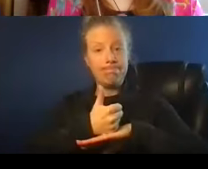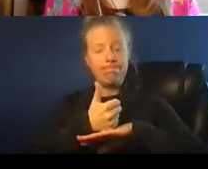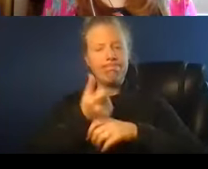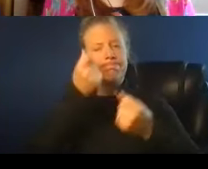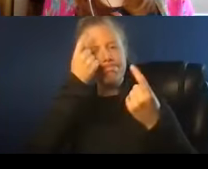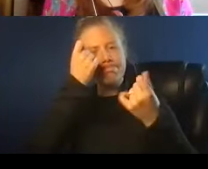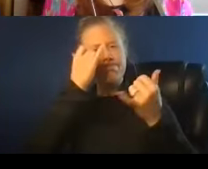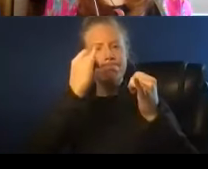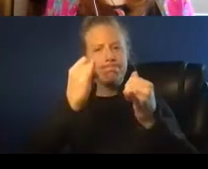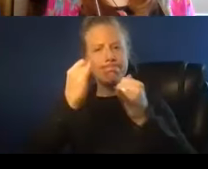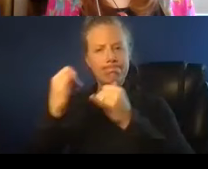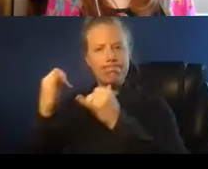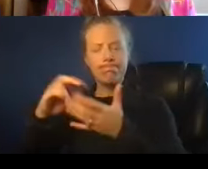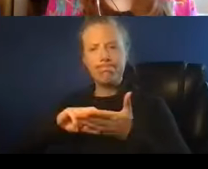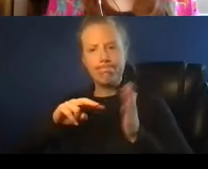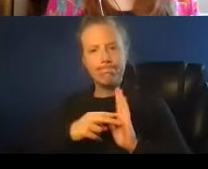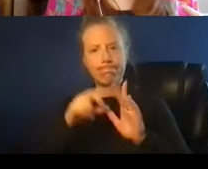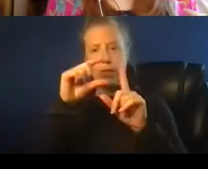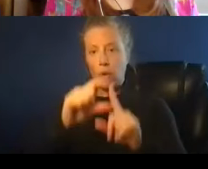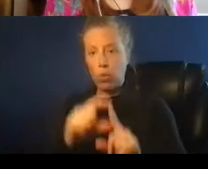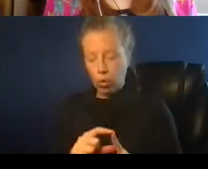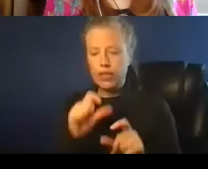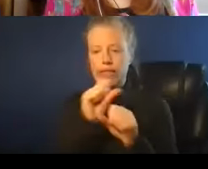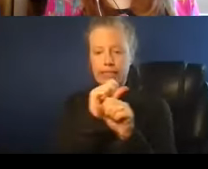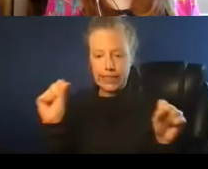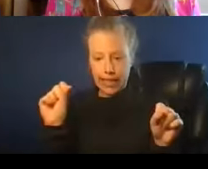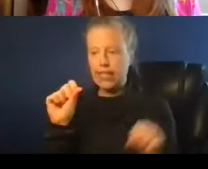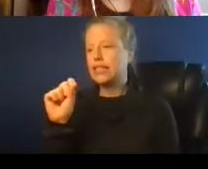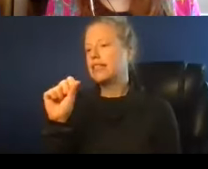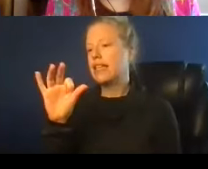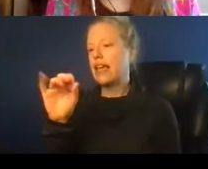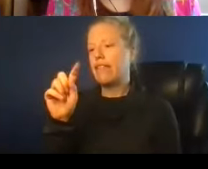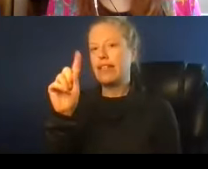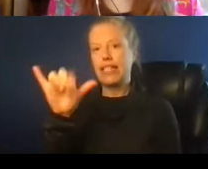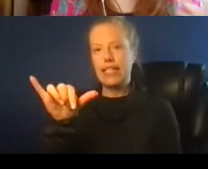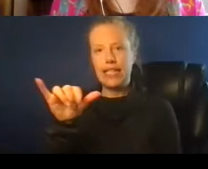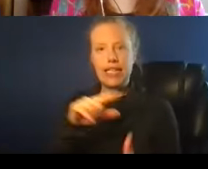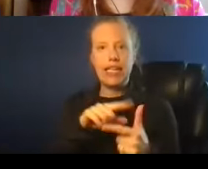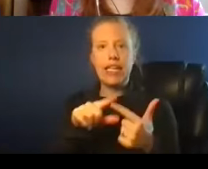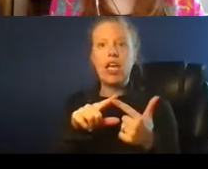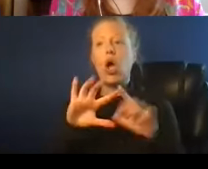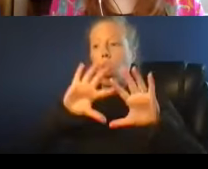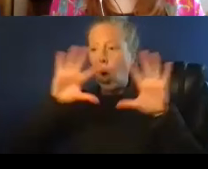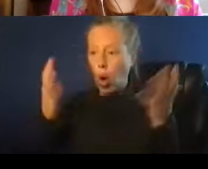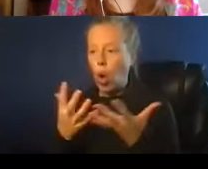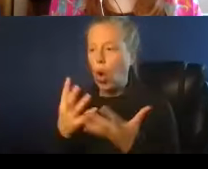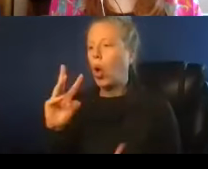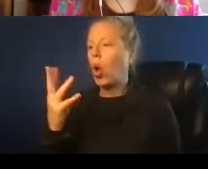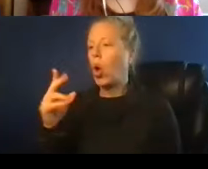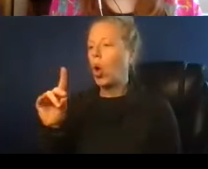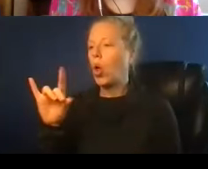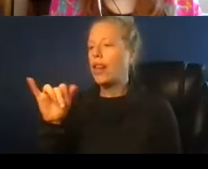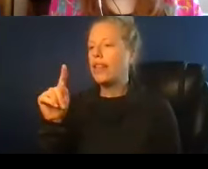understanding. So what do we mean when we say safety? And then we'll talk about holistic safety, why it's important to consider